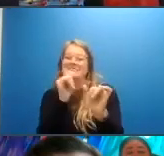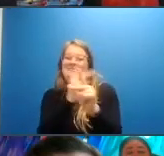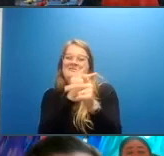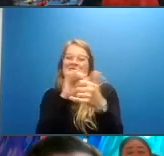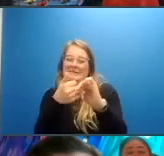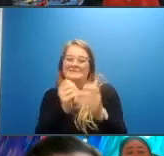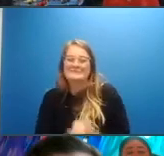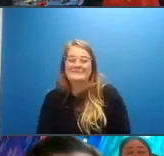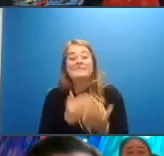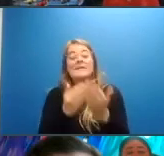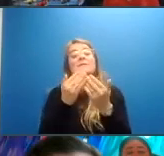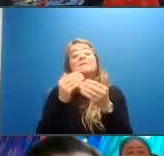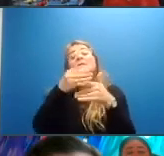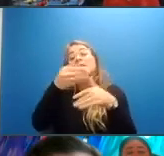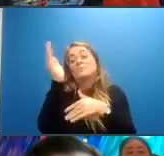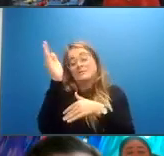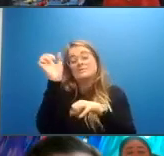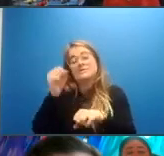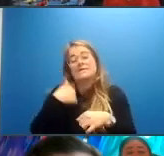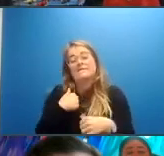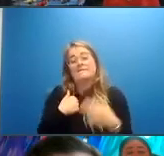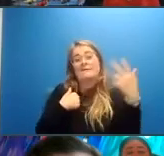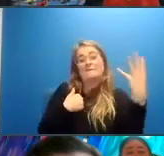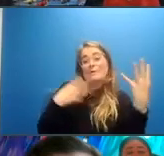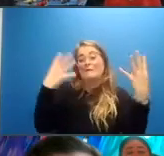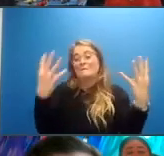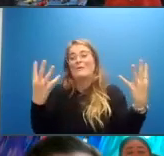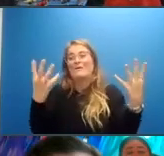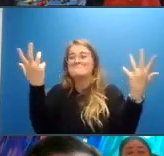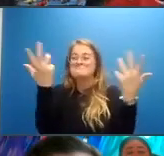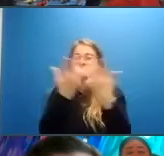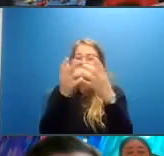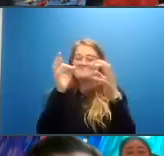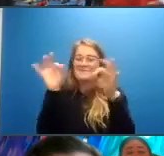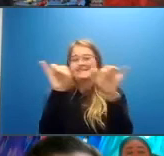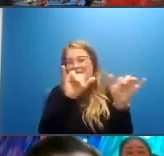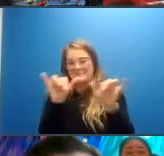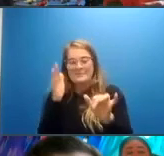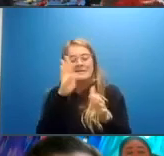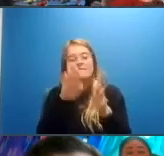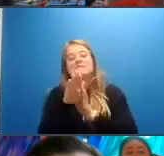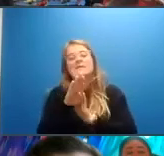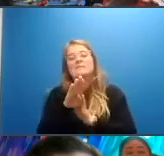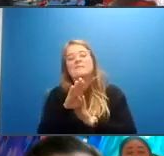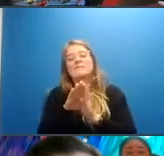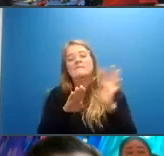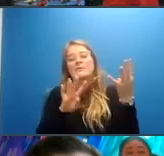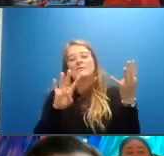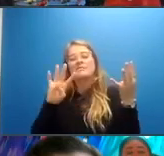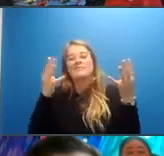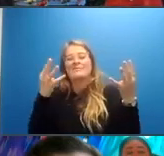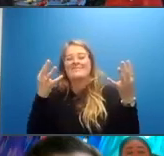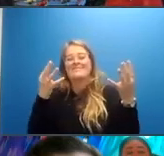So maybe next presentation we'll have created another circle in regard